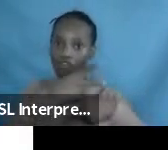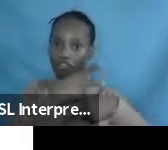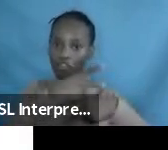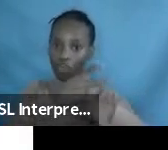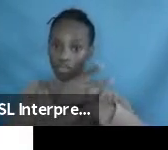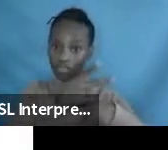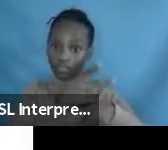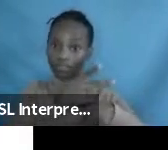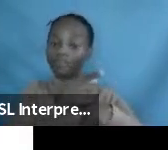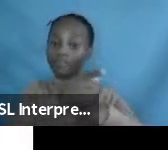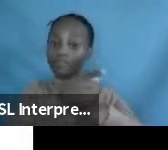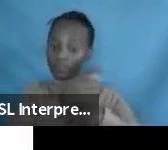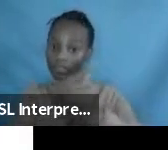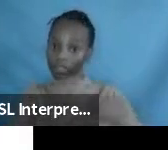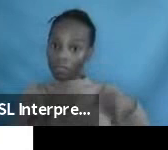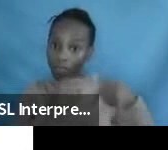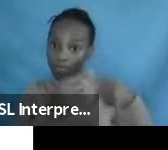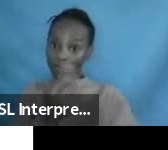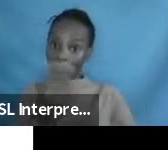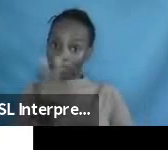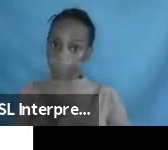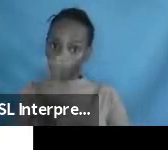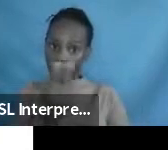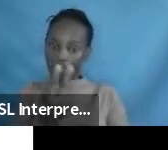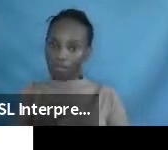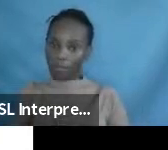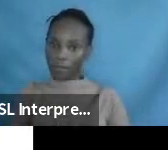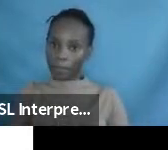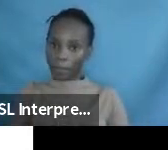Exhibiting infringing goods for the purpose of